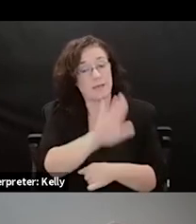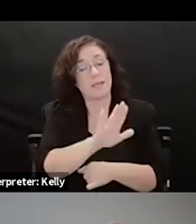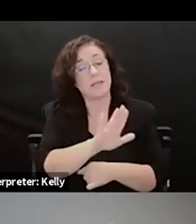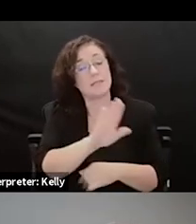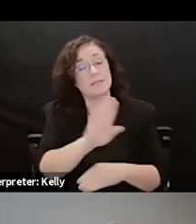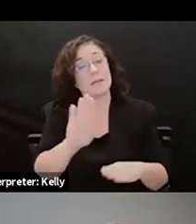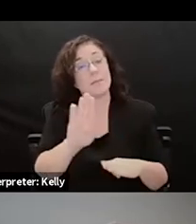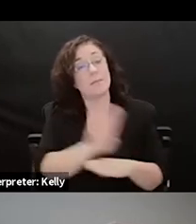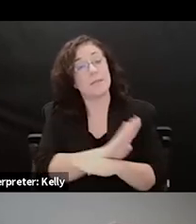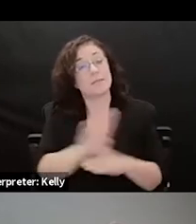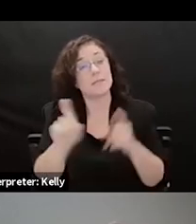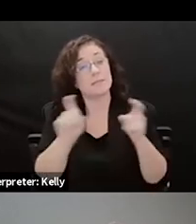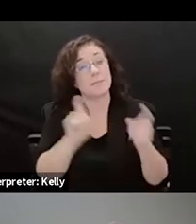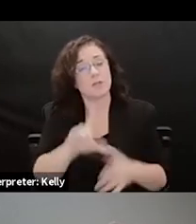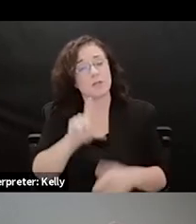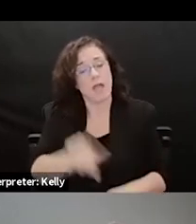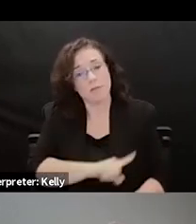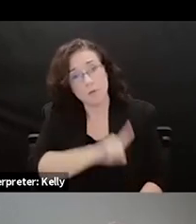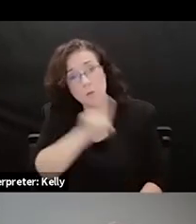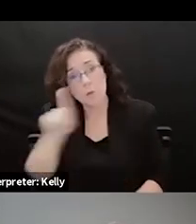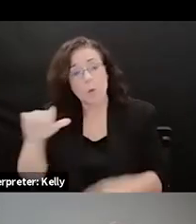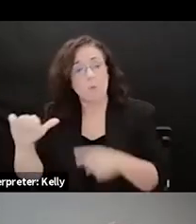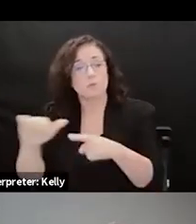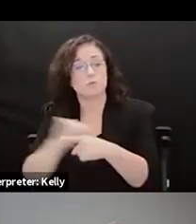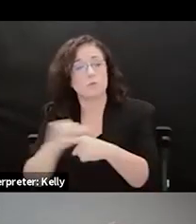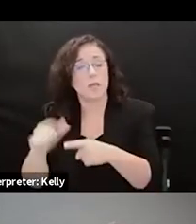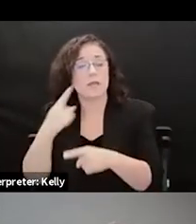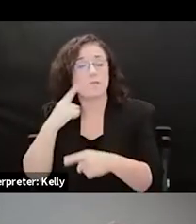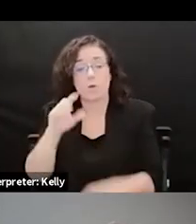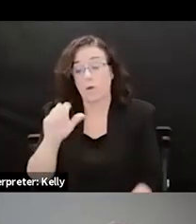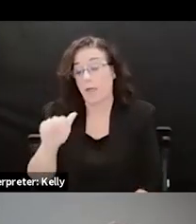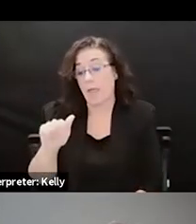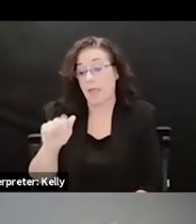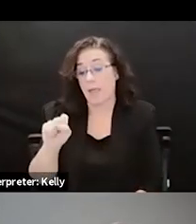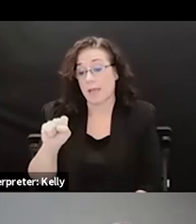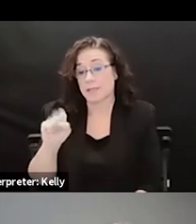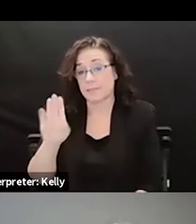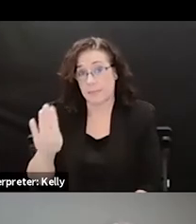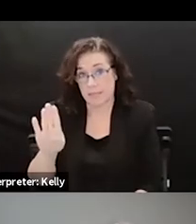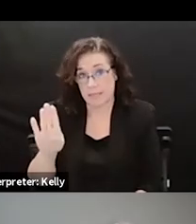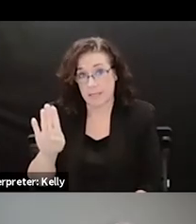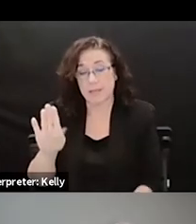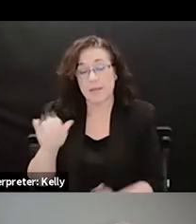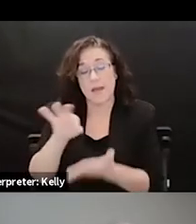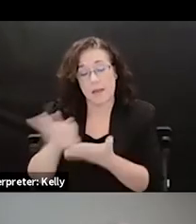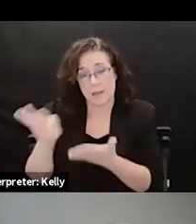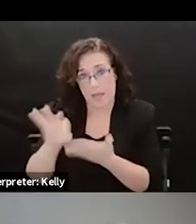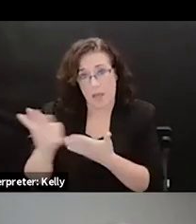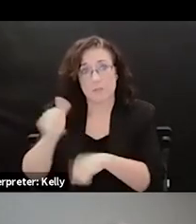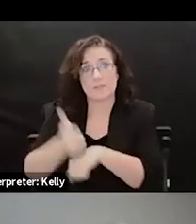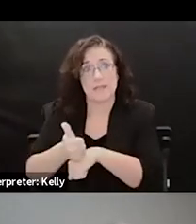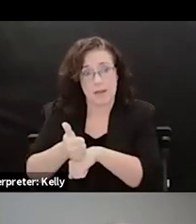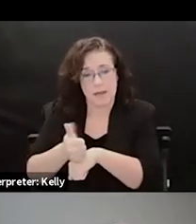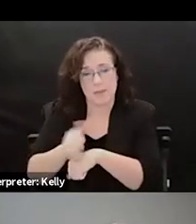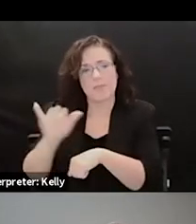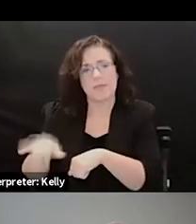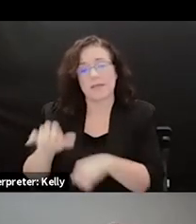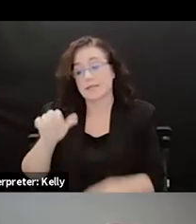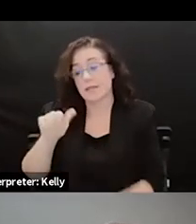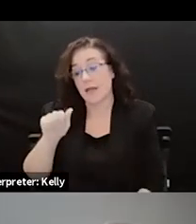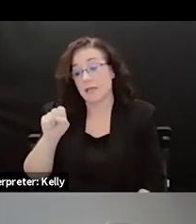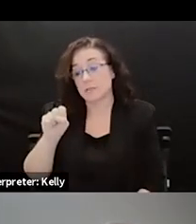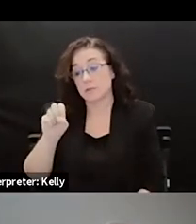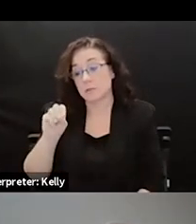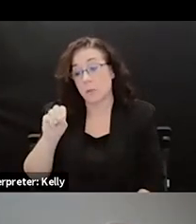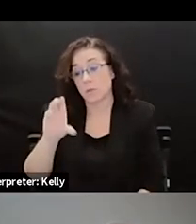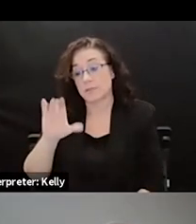uh training for asb accounts that's associated student body accounts to learn how to do